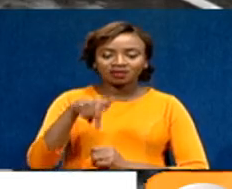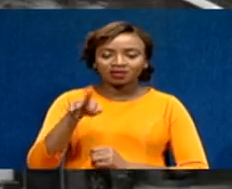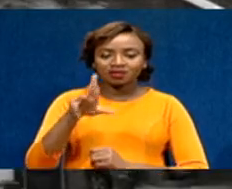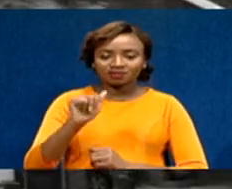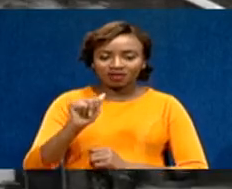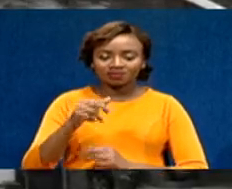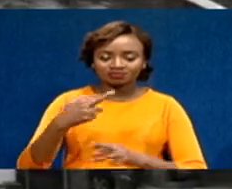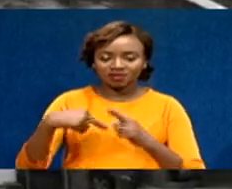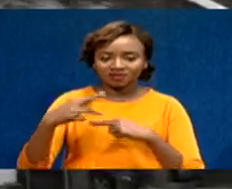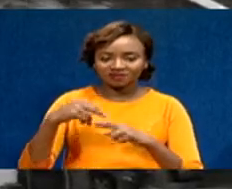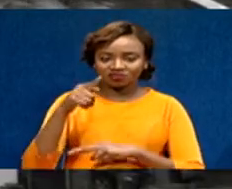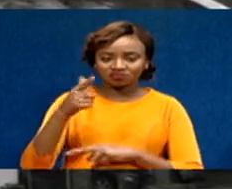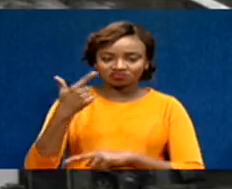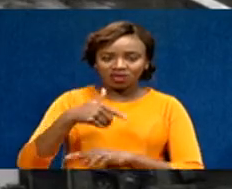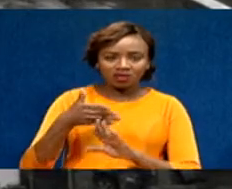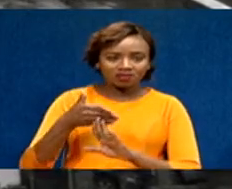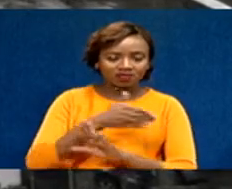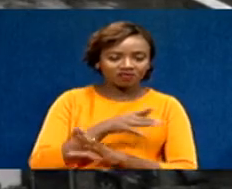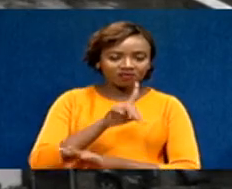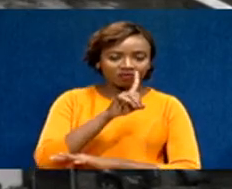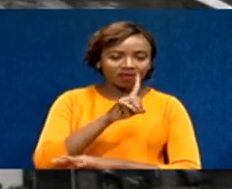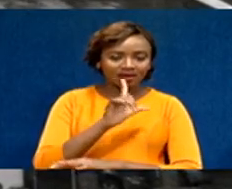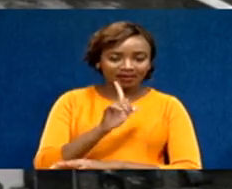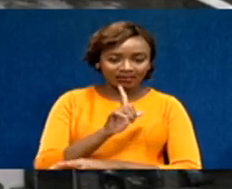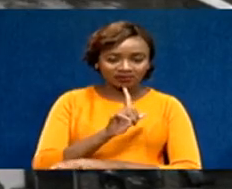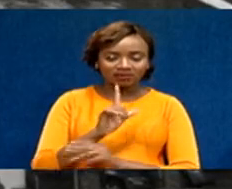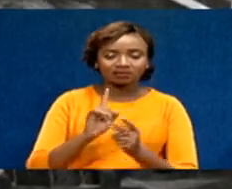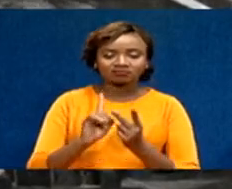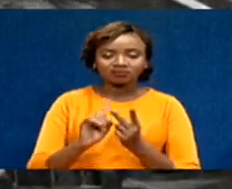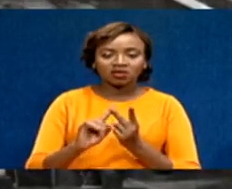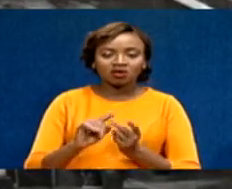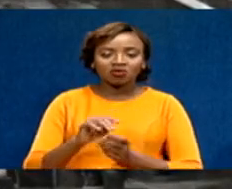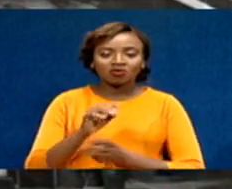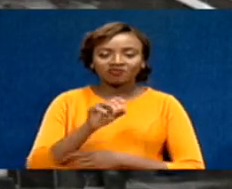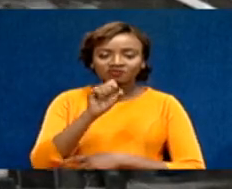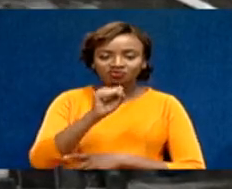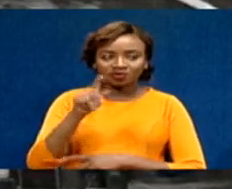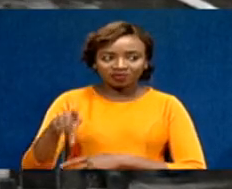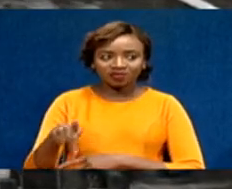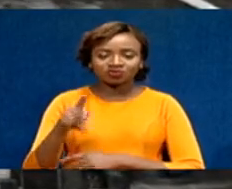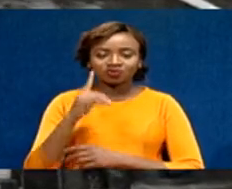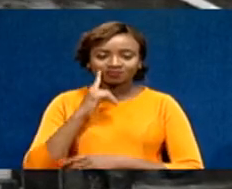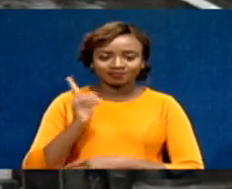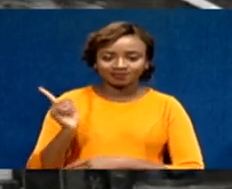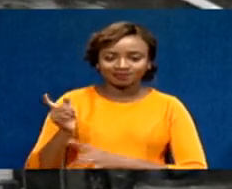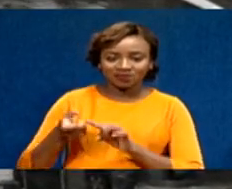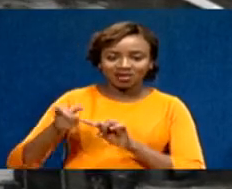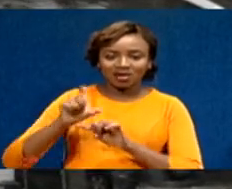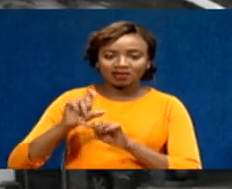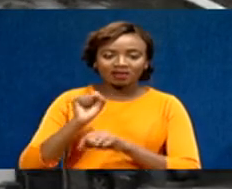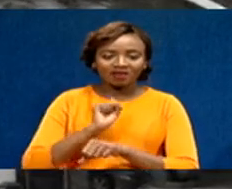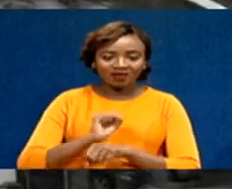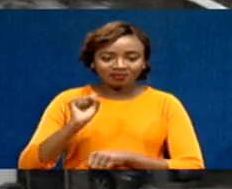Authority, EPRA, which saw a litre of super petrol, diesel and kerosene all go up by 5 shillings and 50